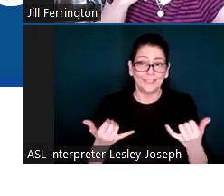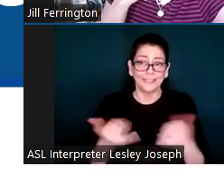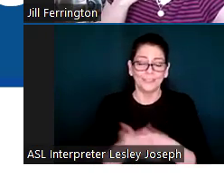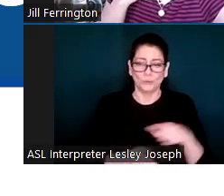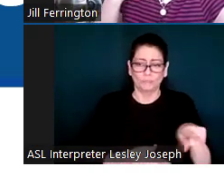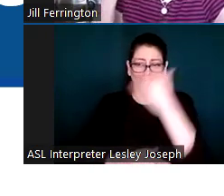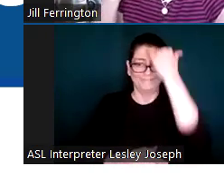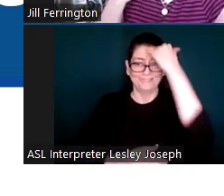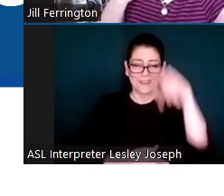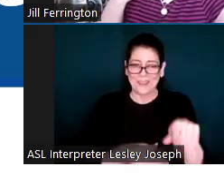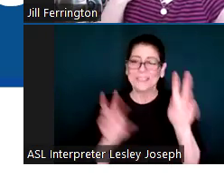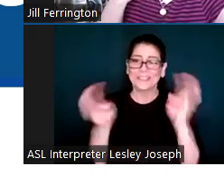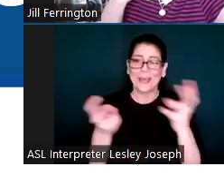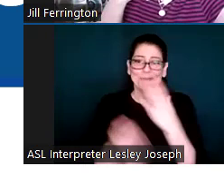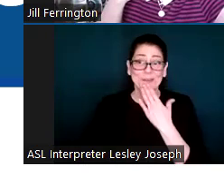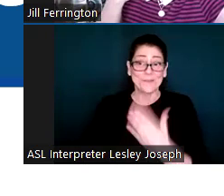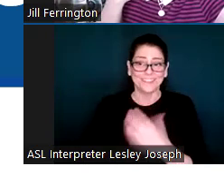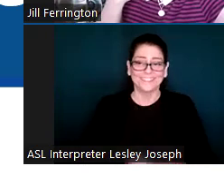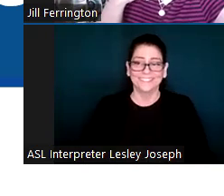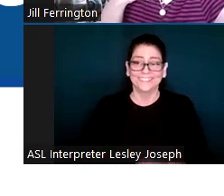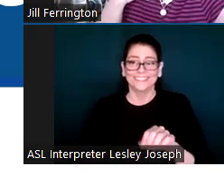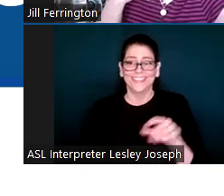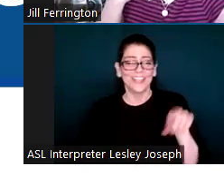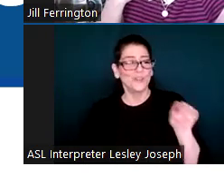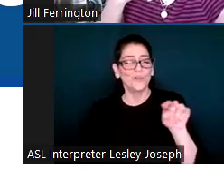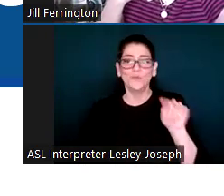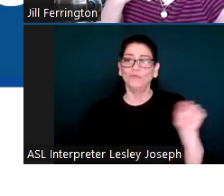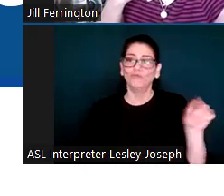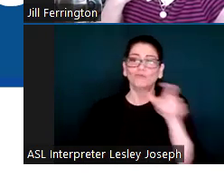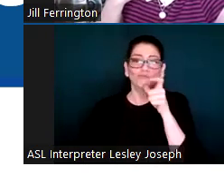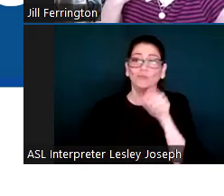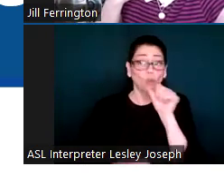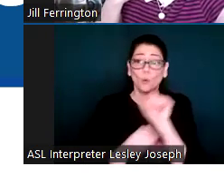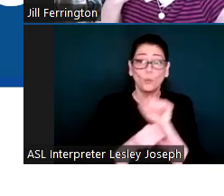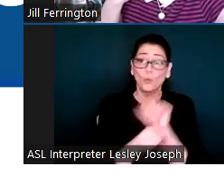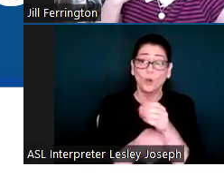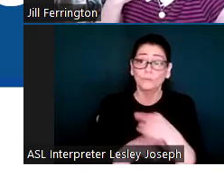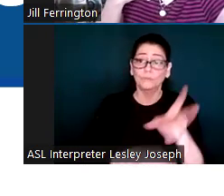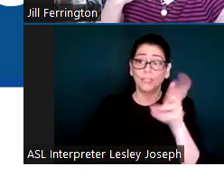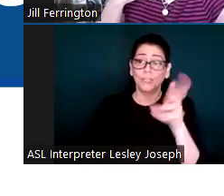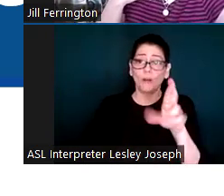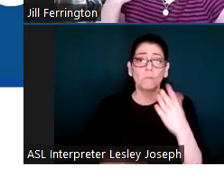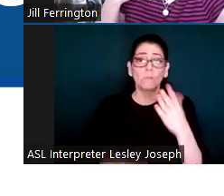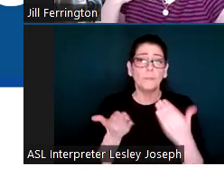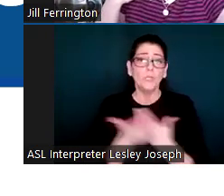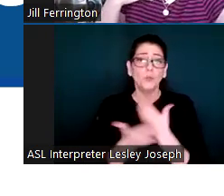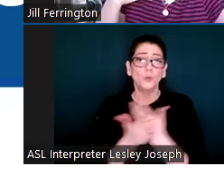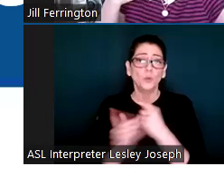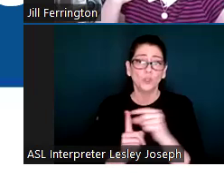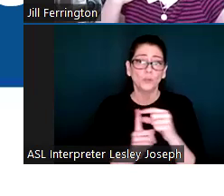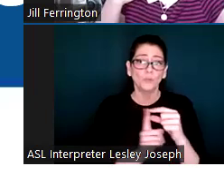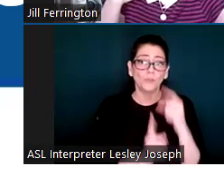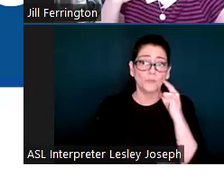very well. And others of you that don't work in VR this may be more newer terminology, or at least some of